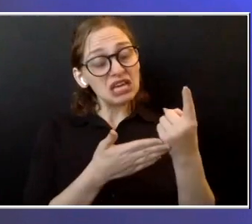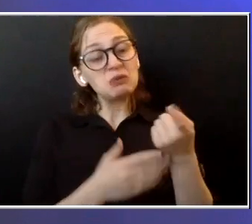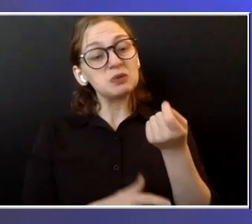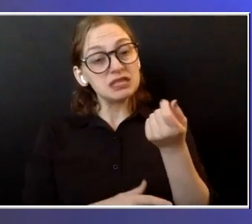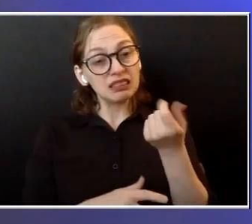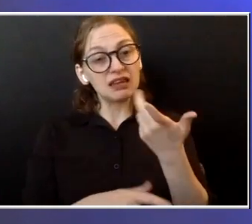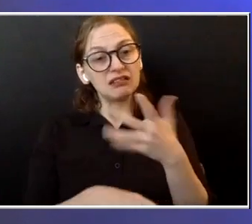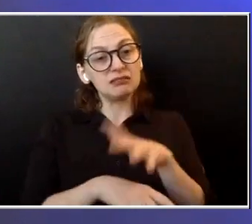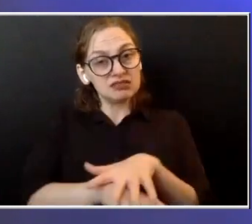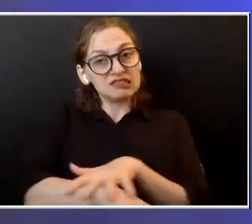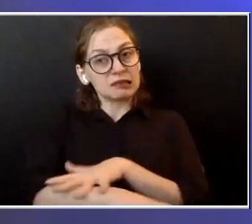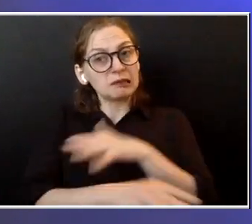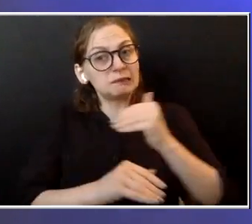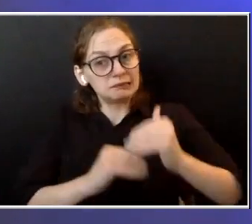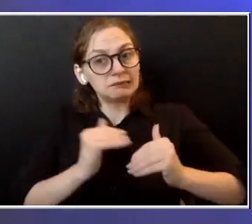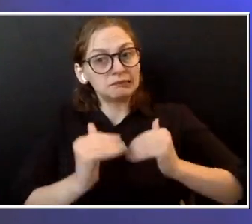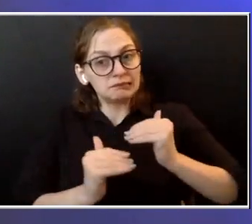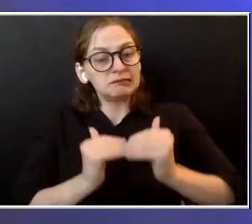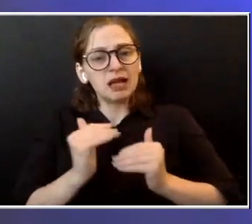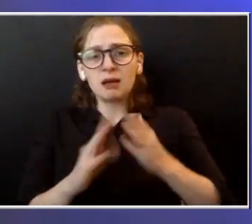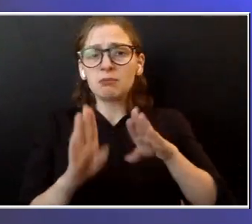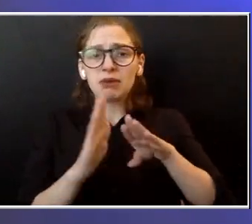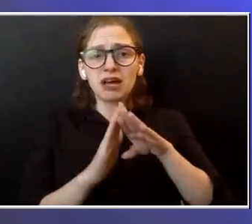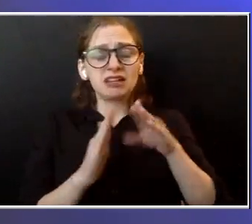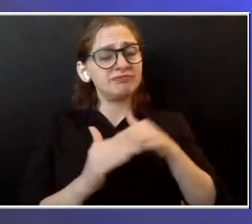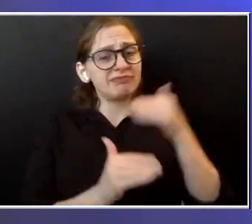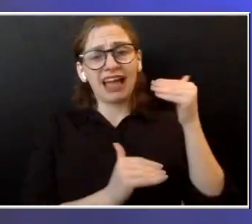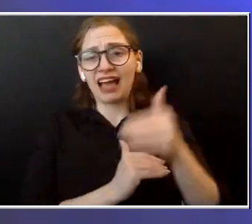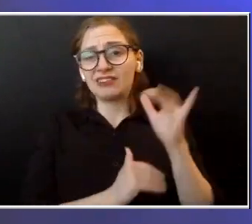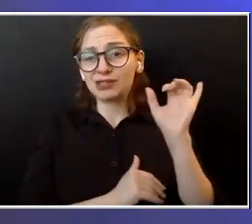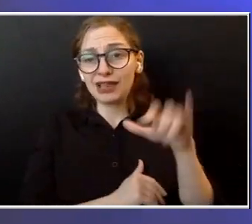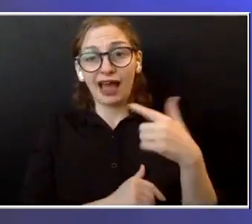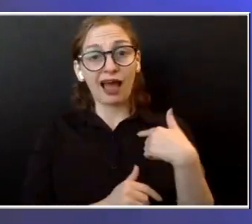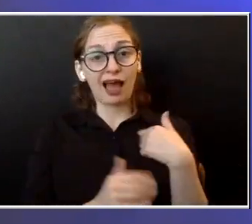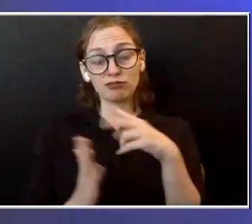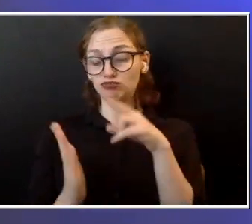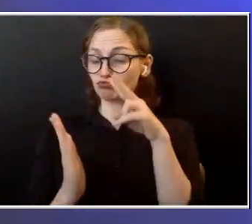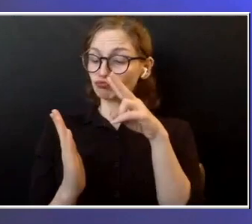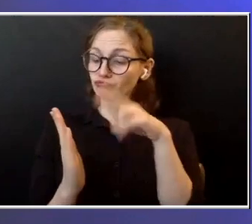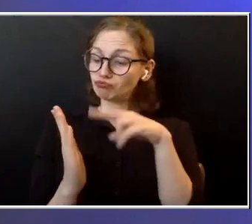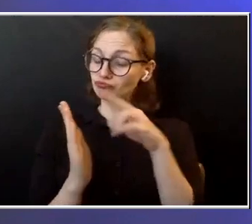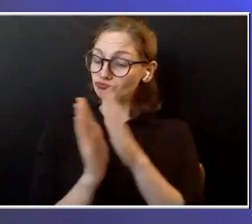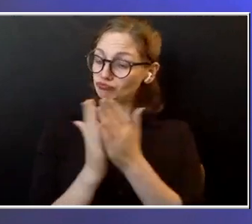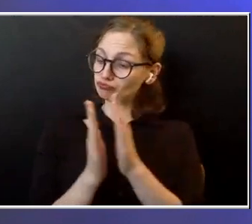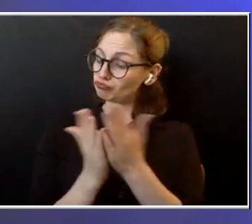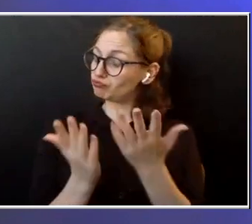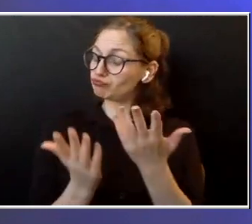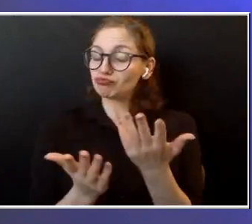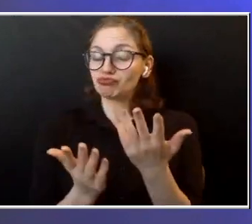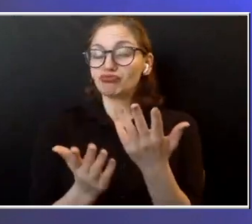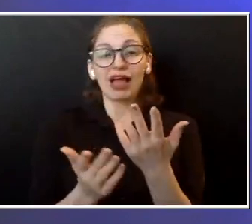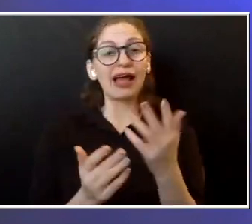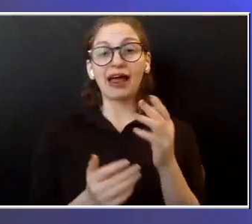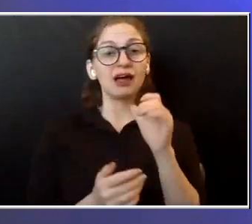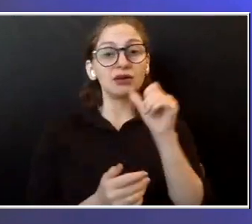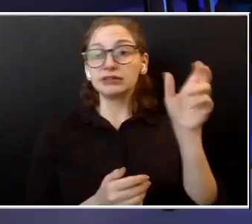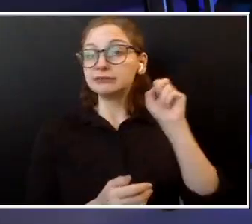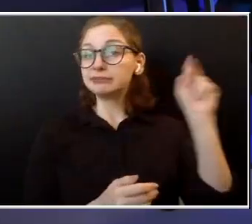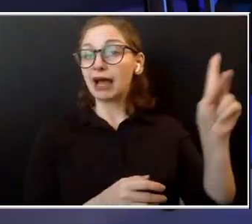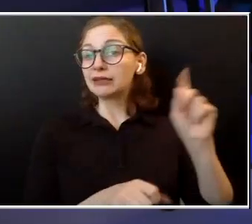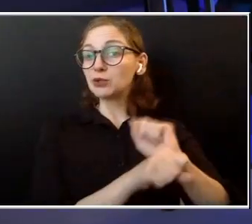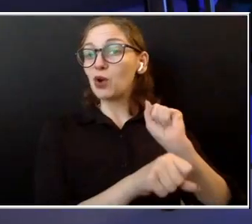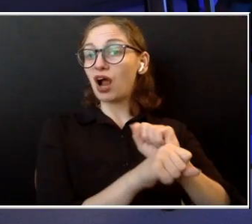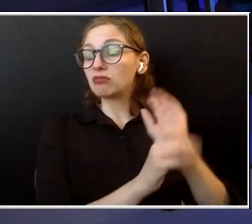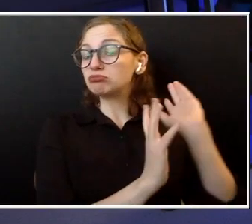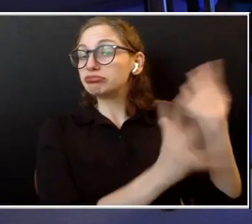that, I read a whole lot of books at home and didn't push going back to work, and loved every second of my time at home. So let me ask you, did